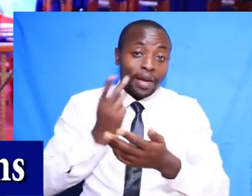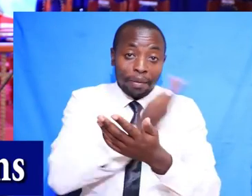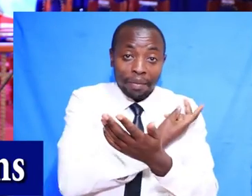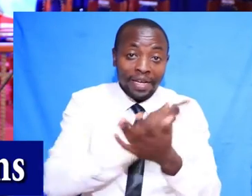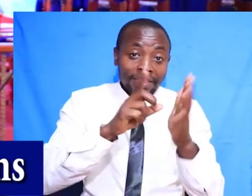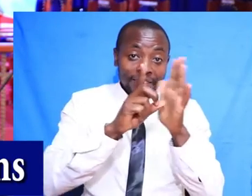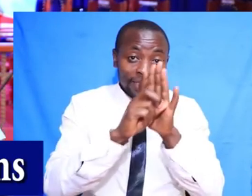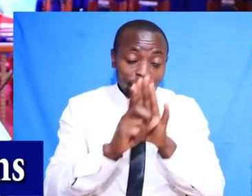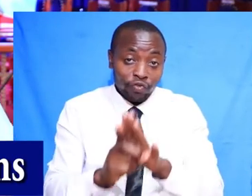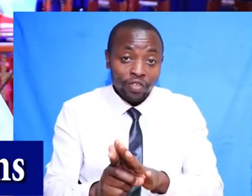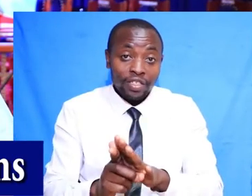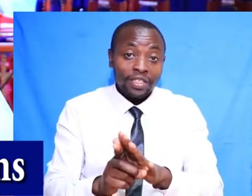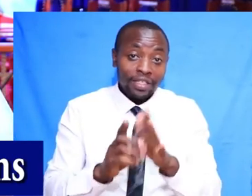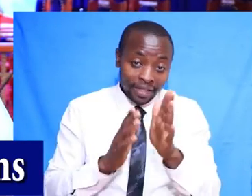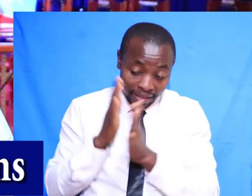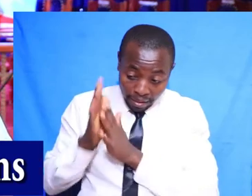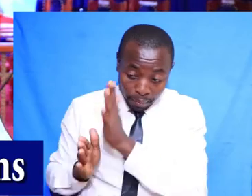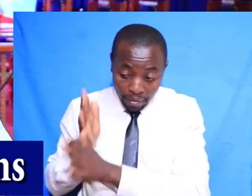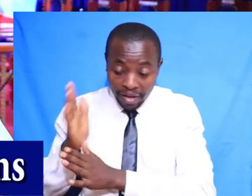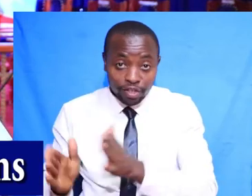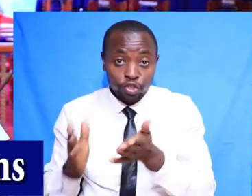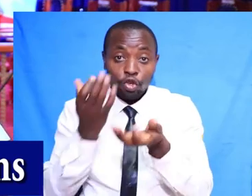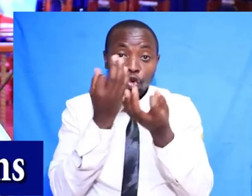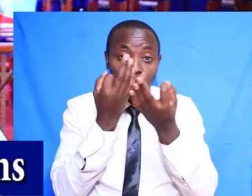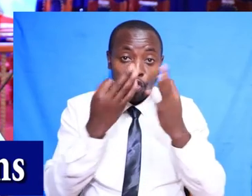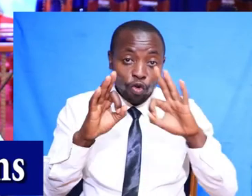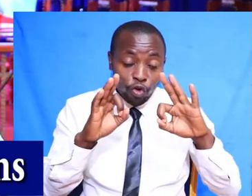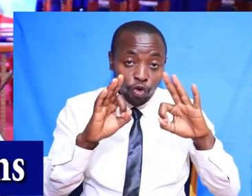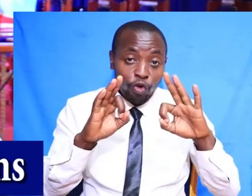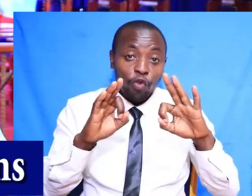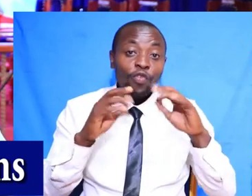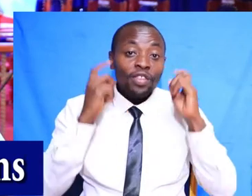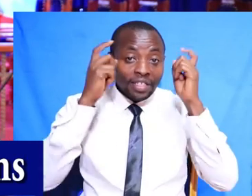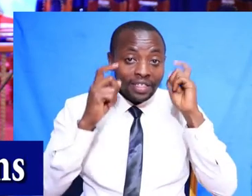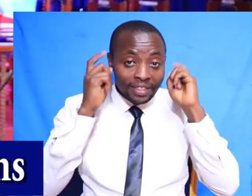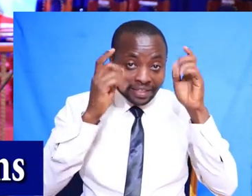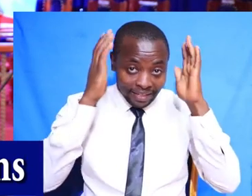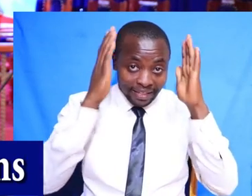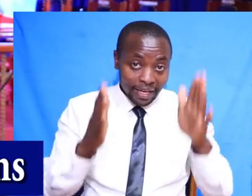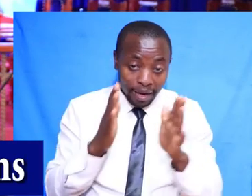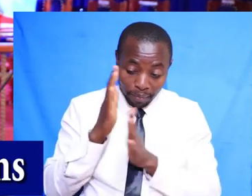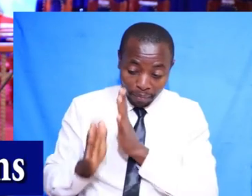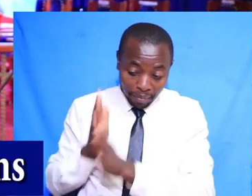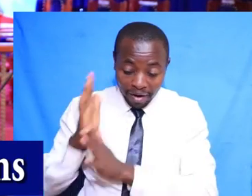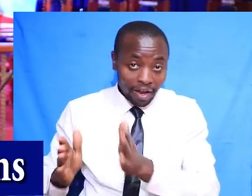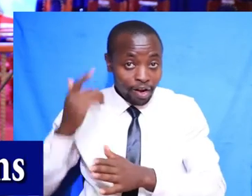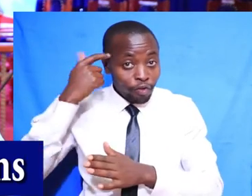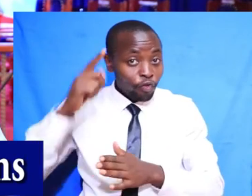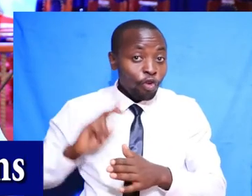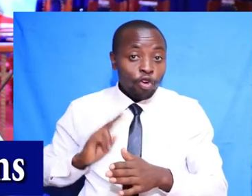overcome the plans and the plots that the wicked are planning for